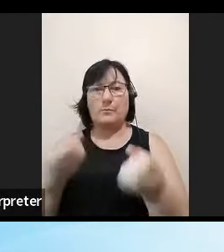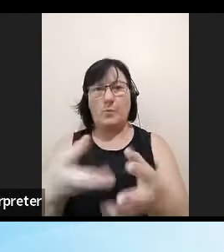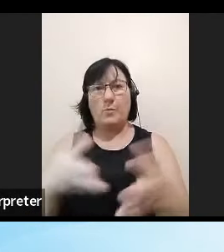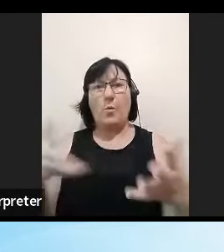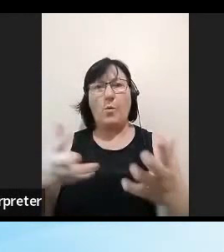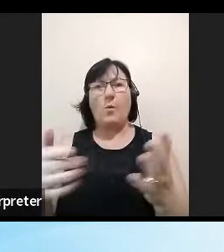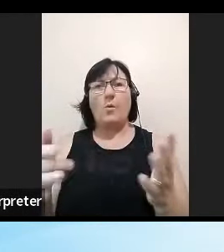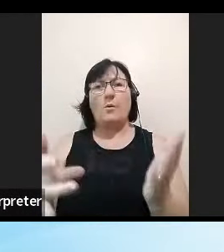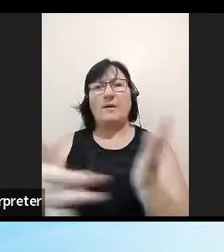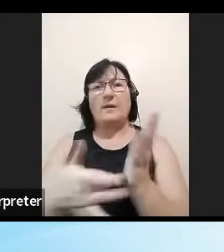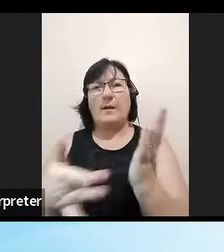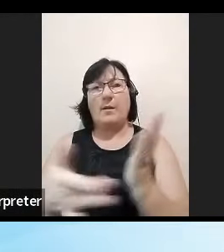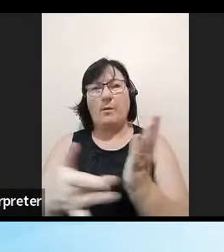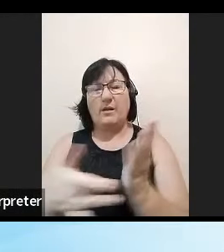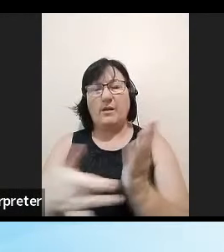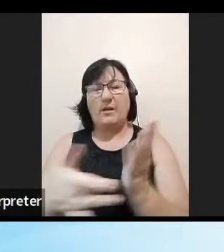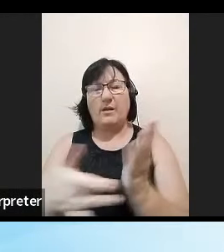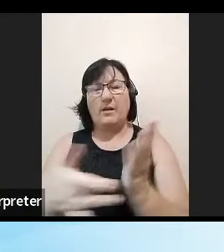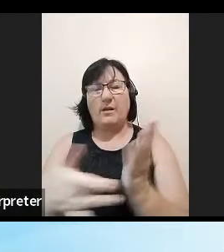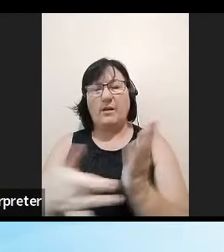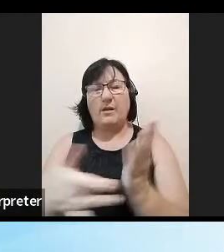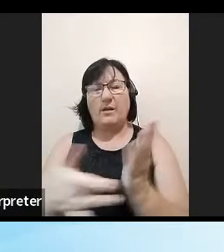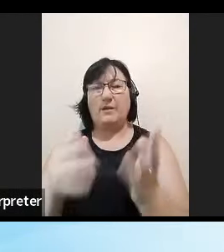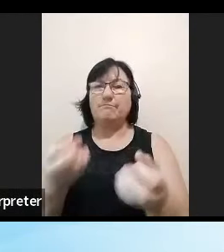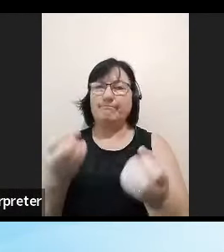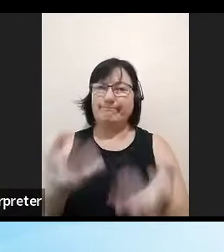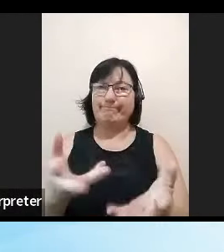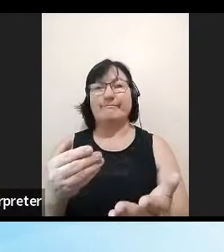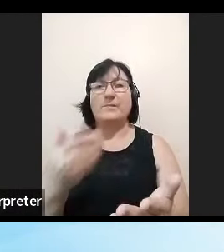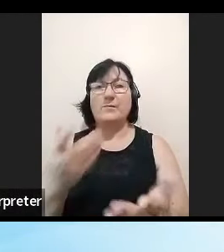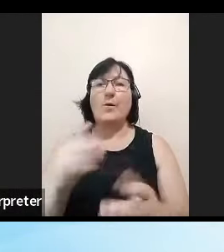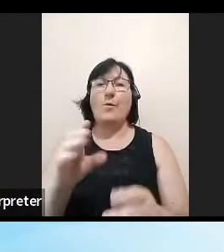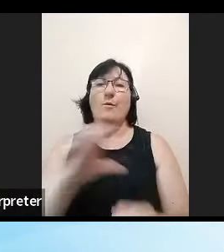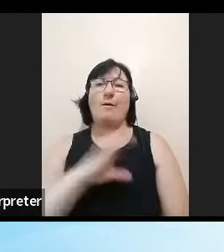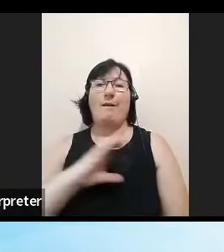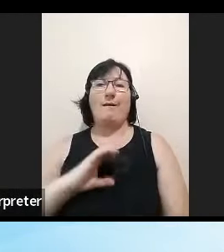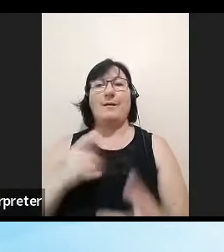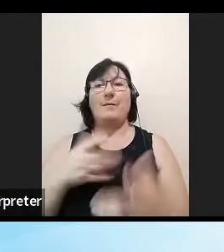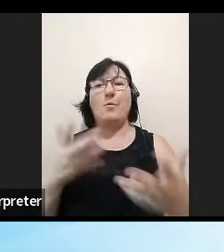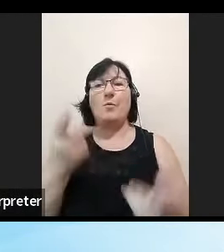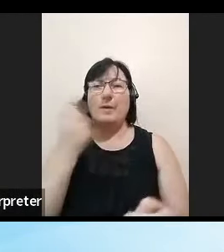it easier for clients to comply as per our strategic objective number 2.